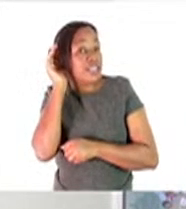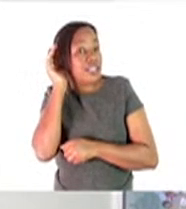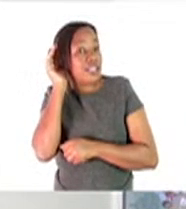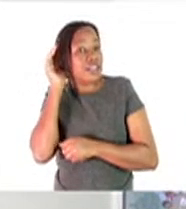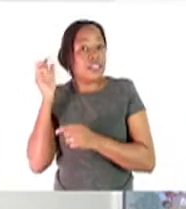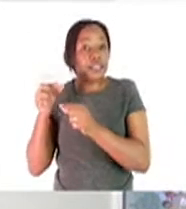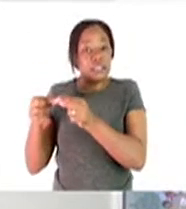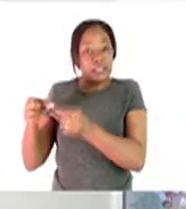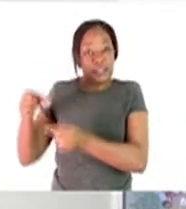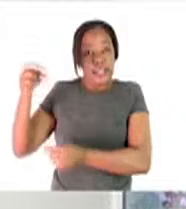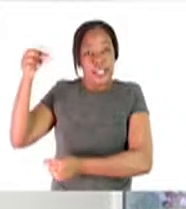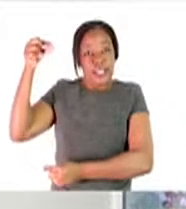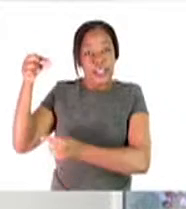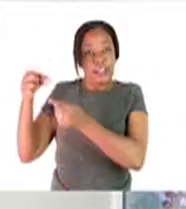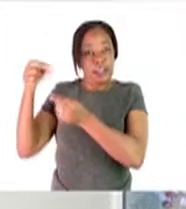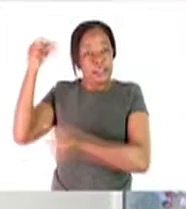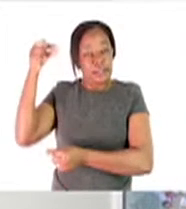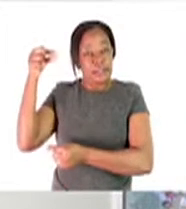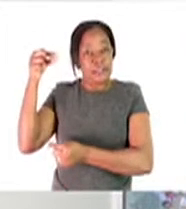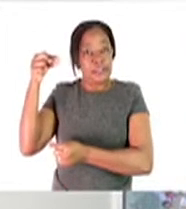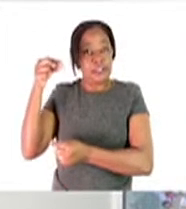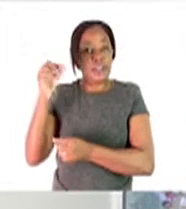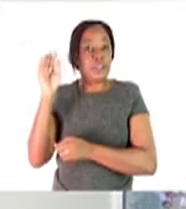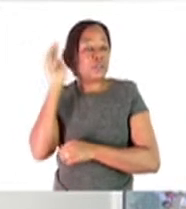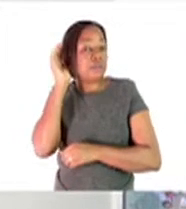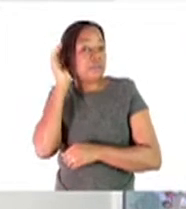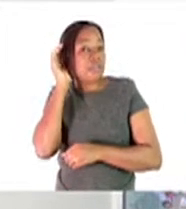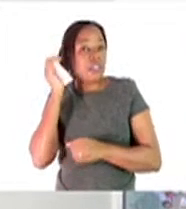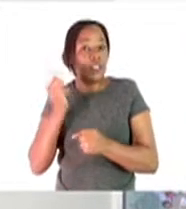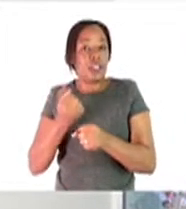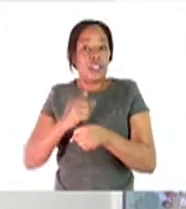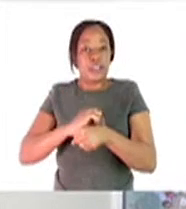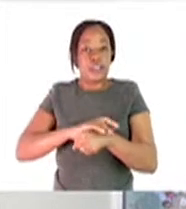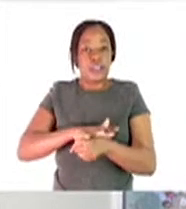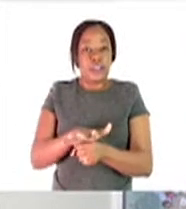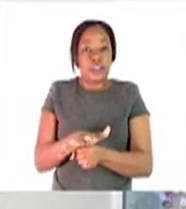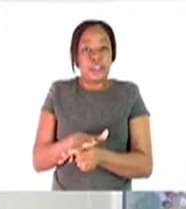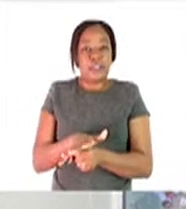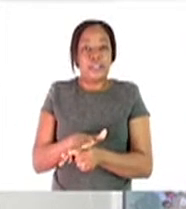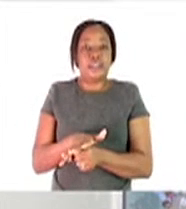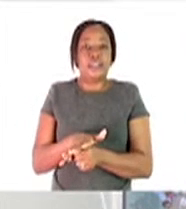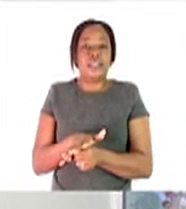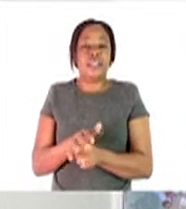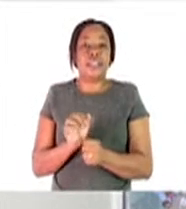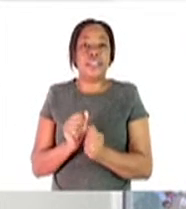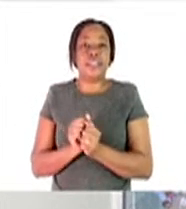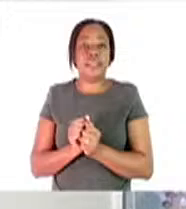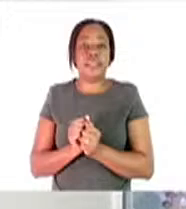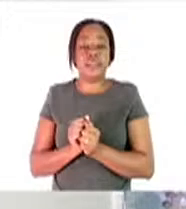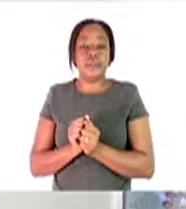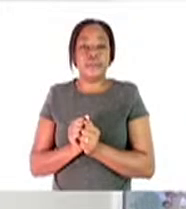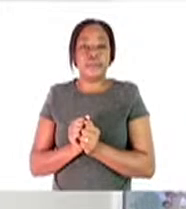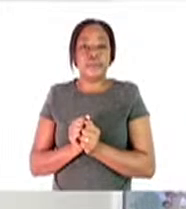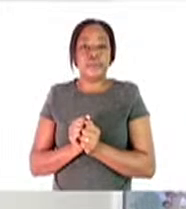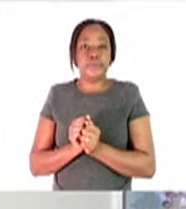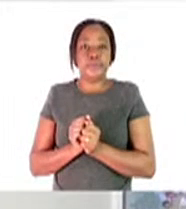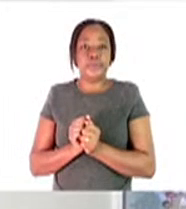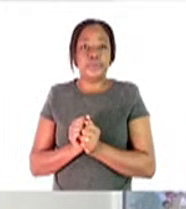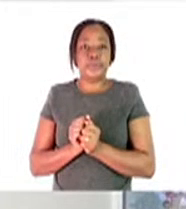COVID-19 on the news. And I have got this one, do you know what is